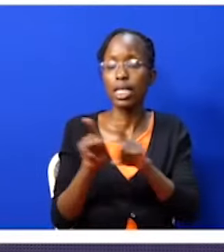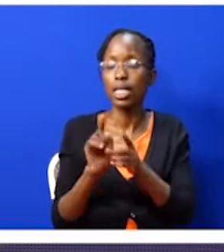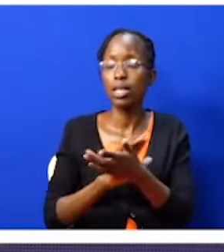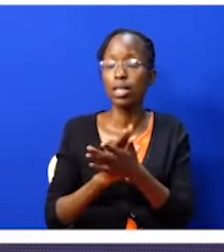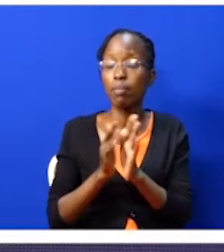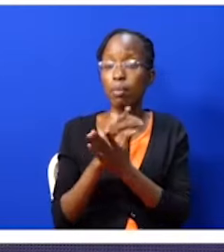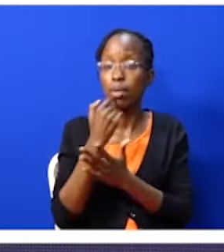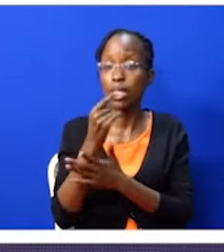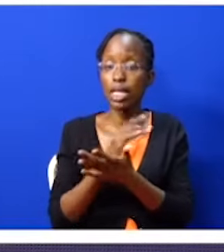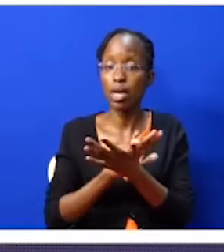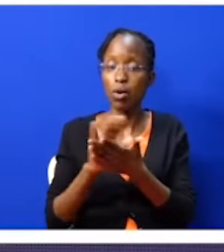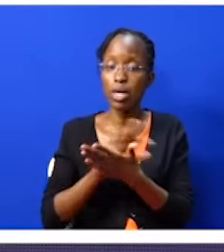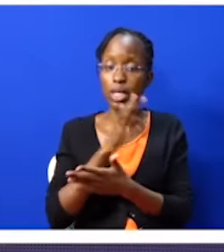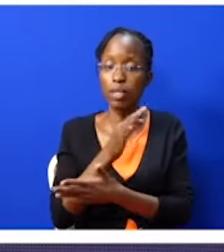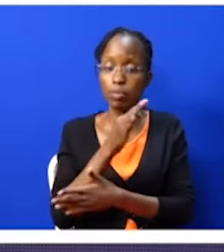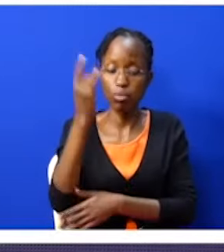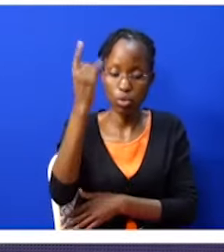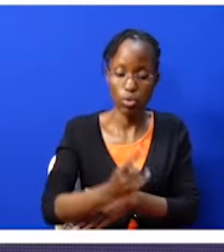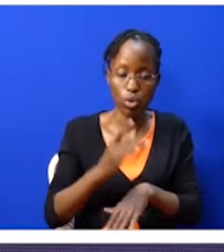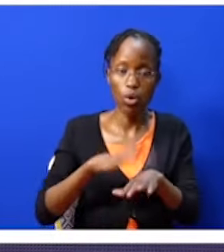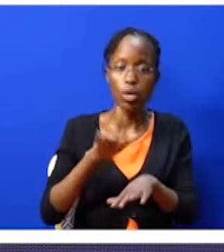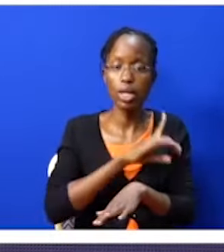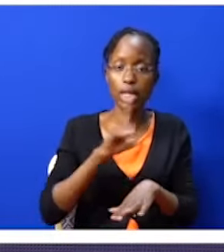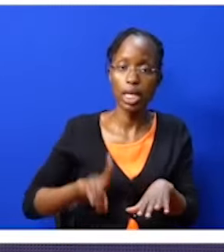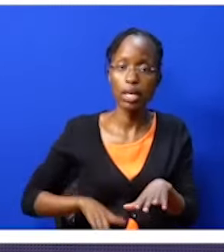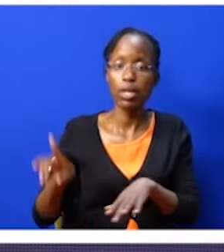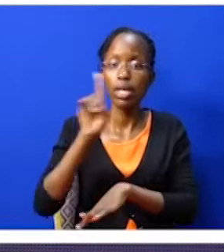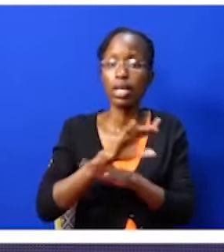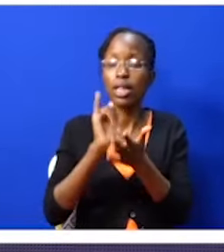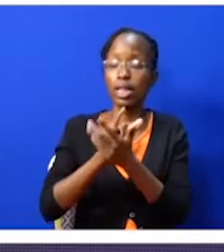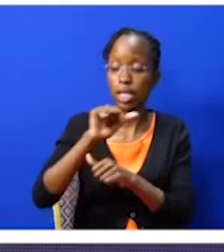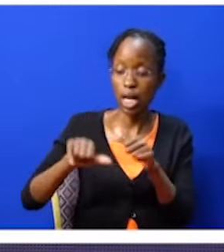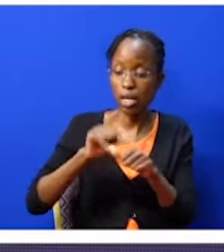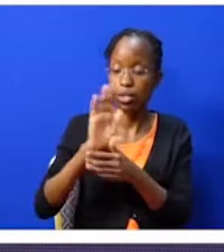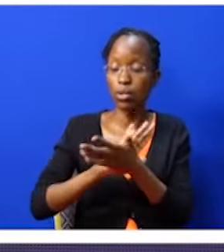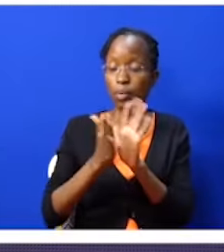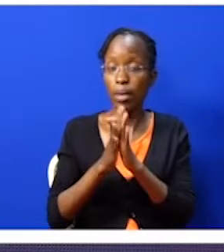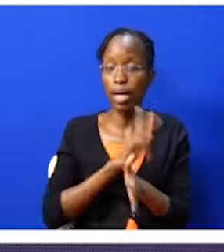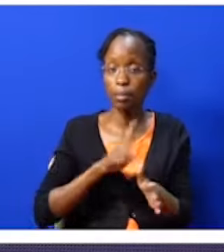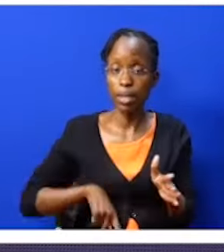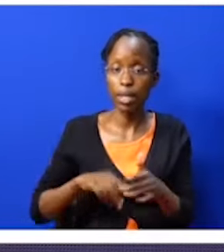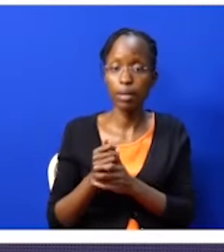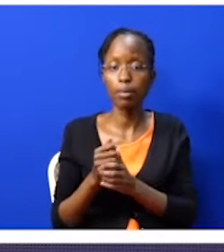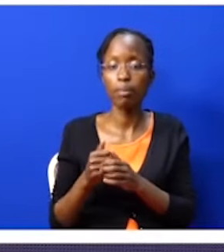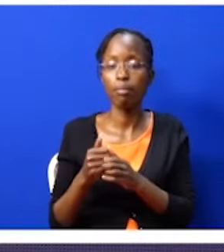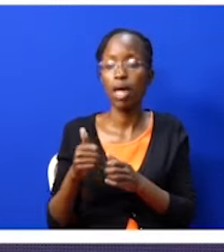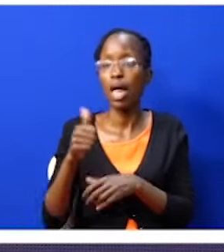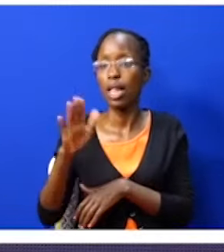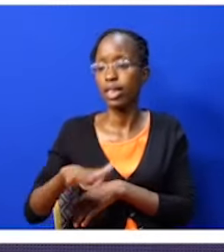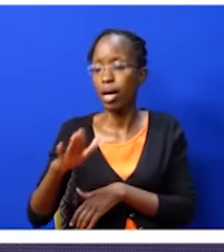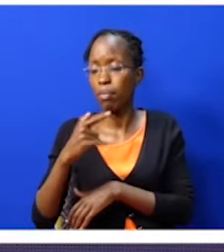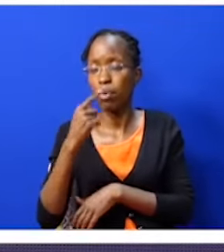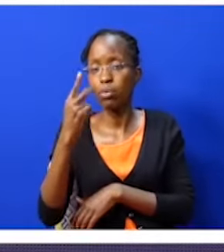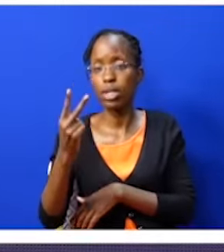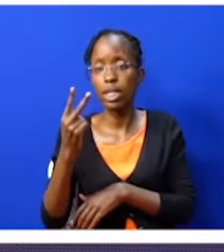of the Lord came powerfully upon David the day that he was anointed to be king. Now, other places we see